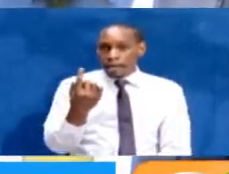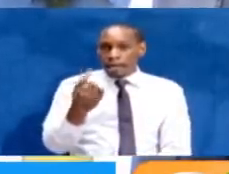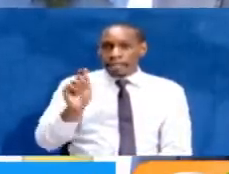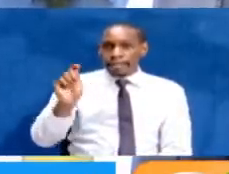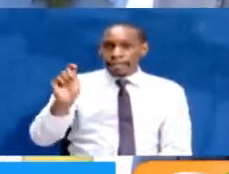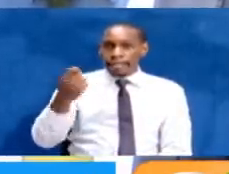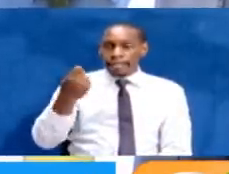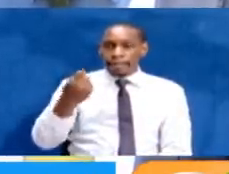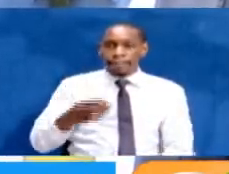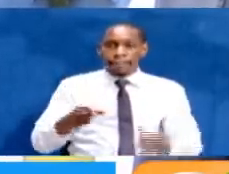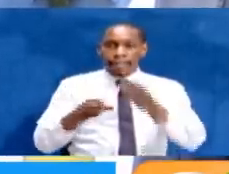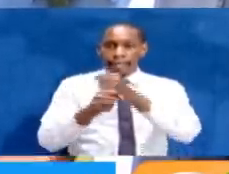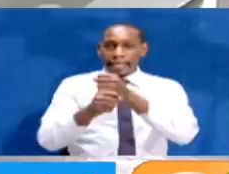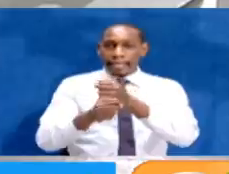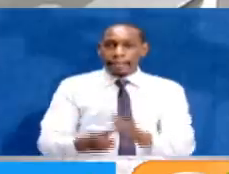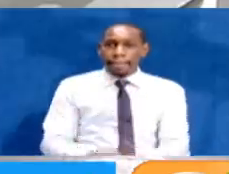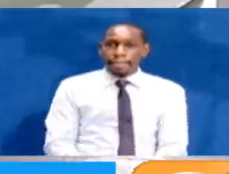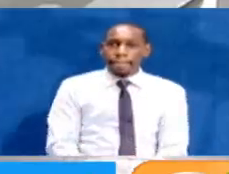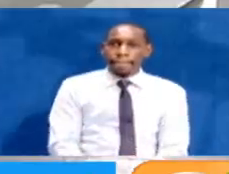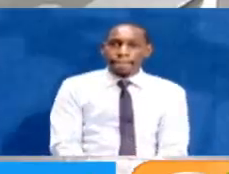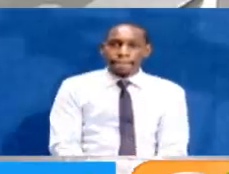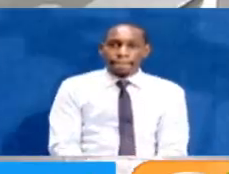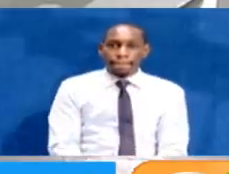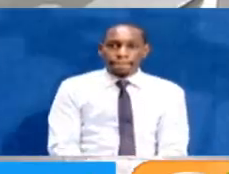One Kenya Alliance.